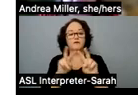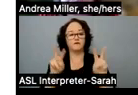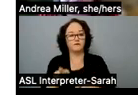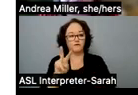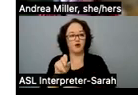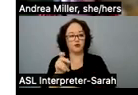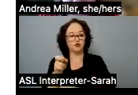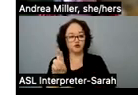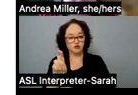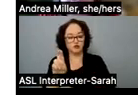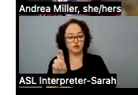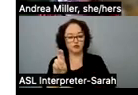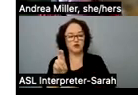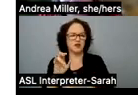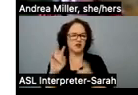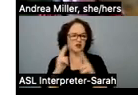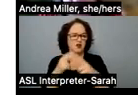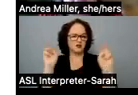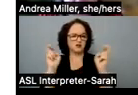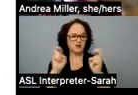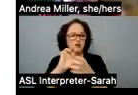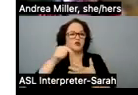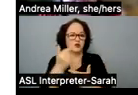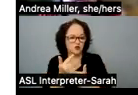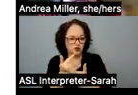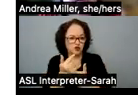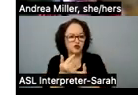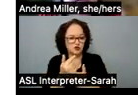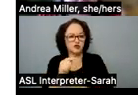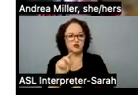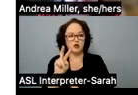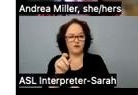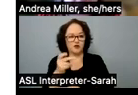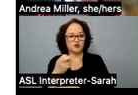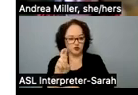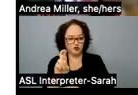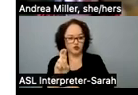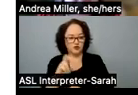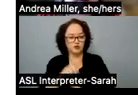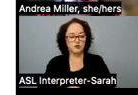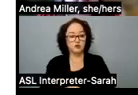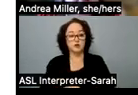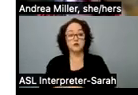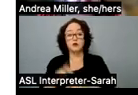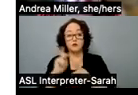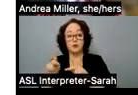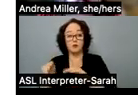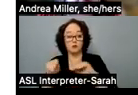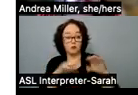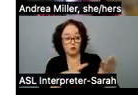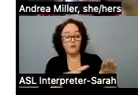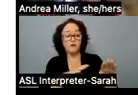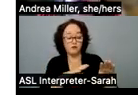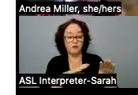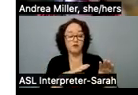those graduation vouchers, just because that's what Louisville calls them. But again, persons who move in and are provided with supports